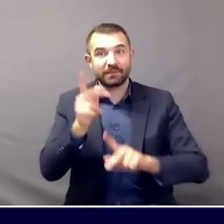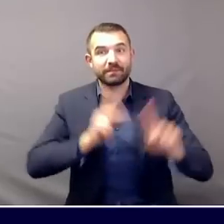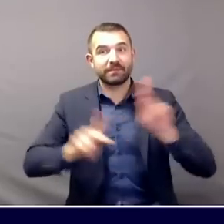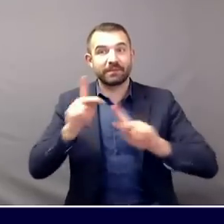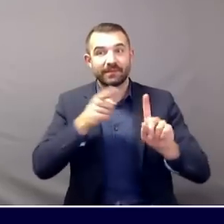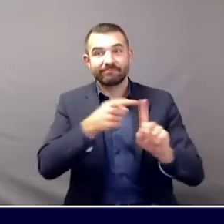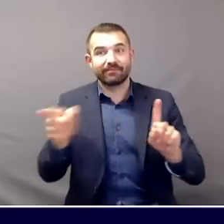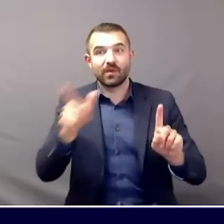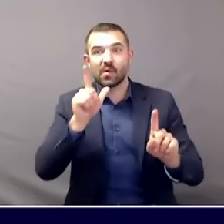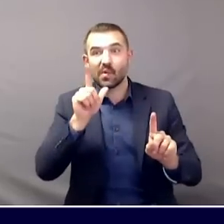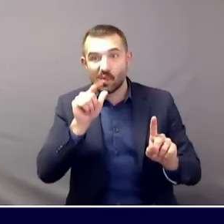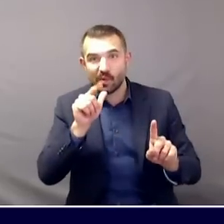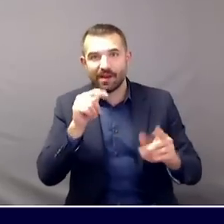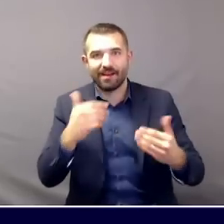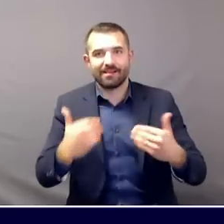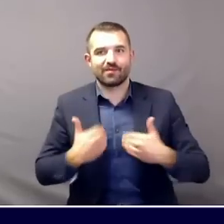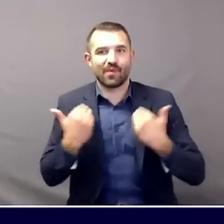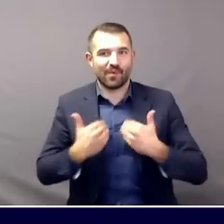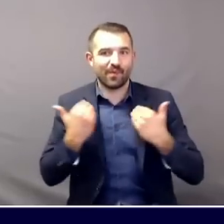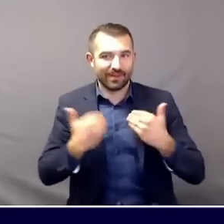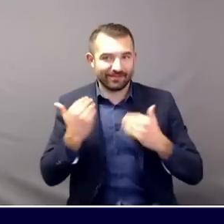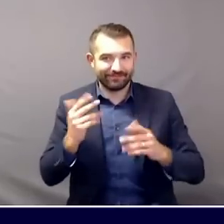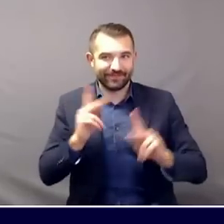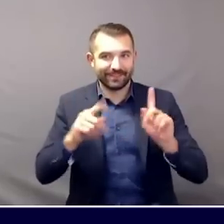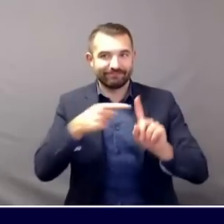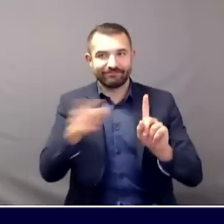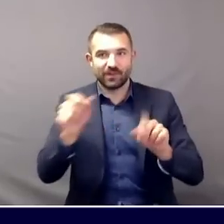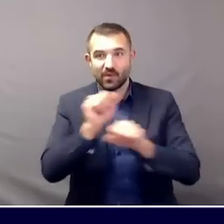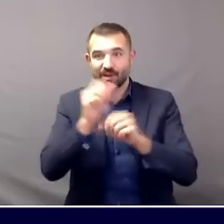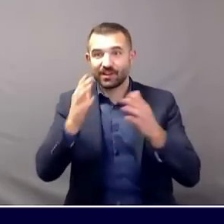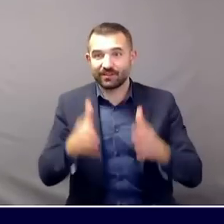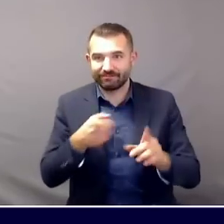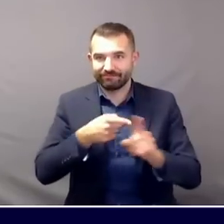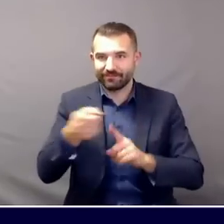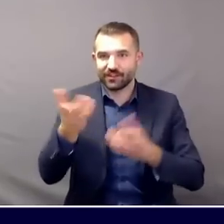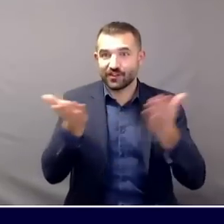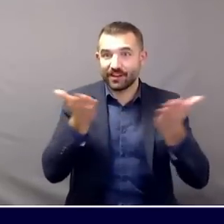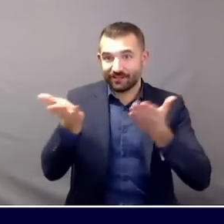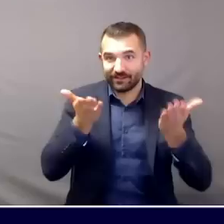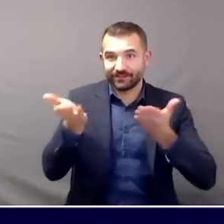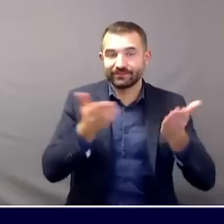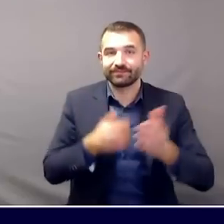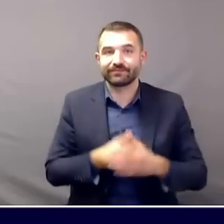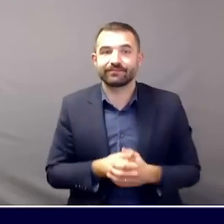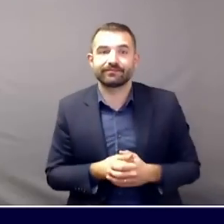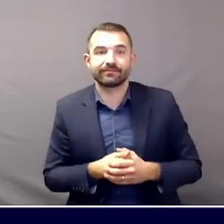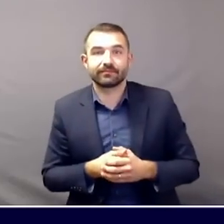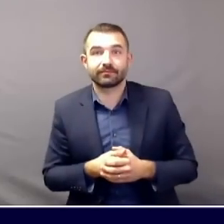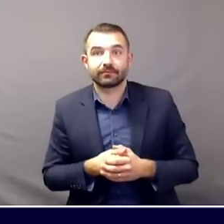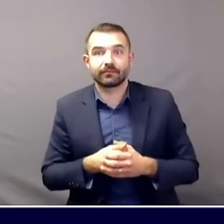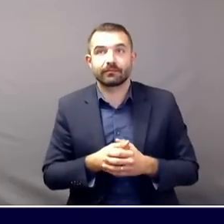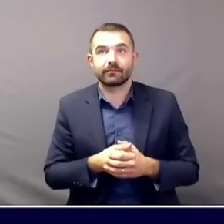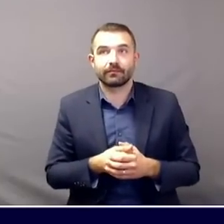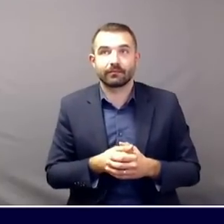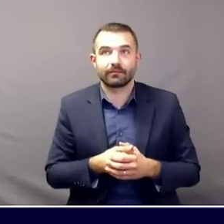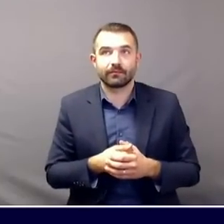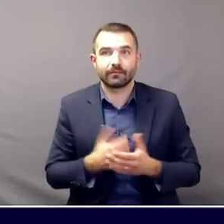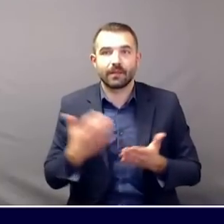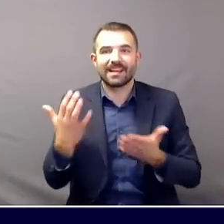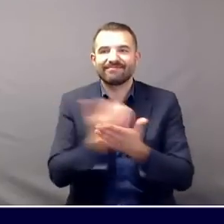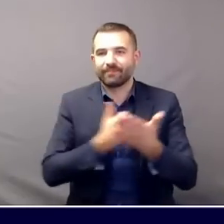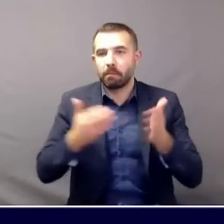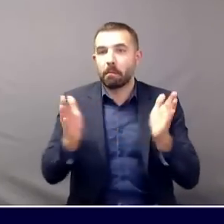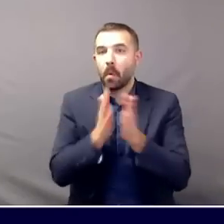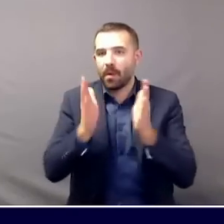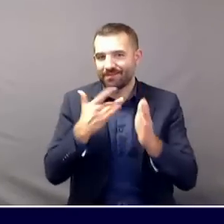workers, mostly in the service industry, who became unemployed, became furloughed and then unemployed, whose